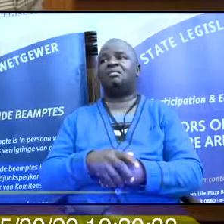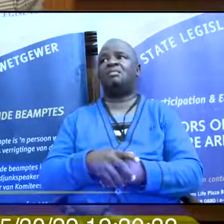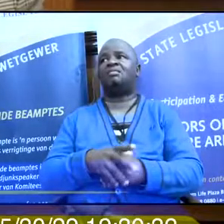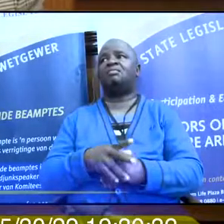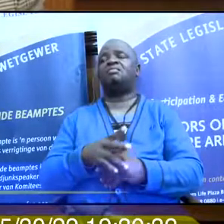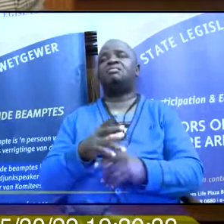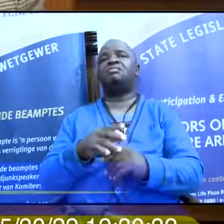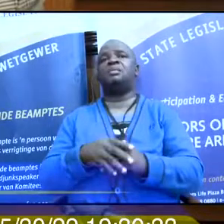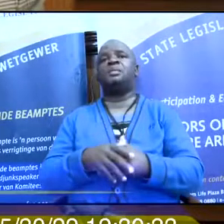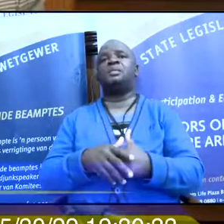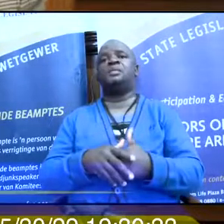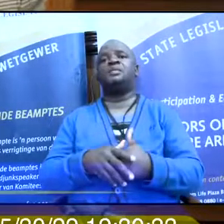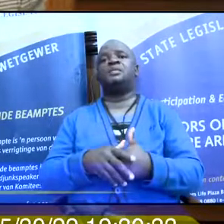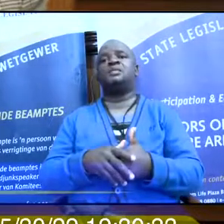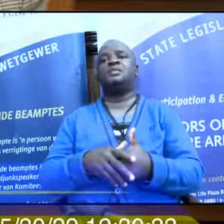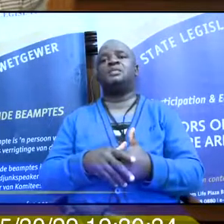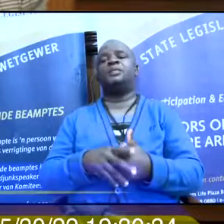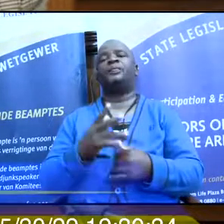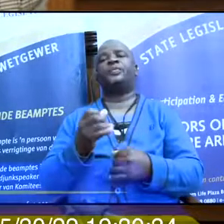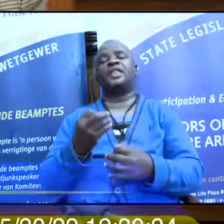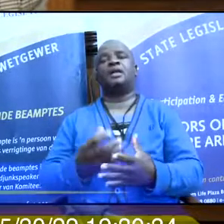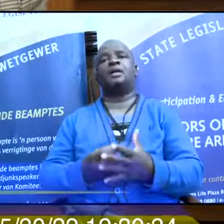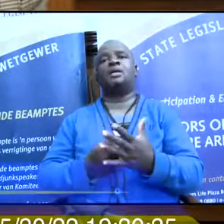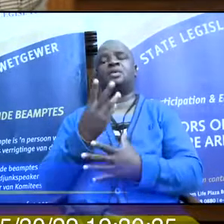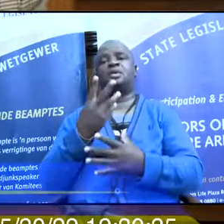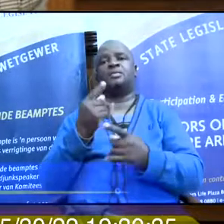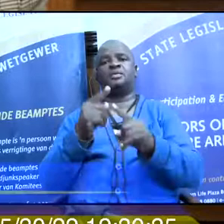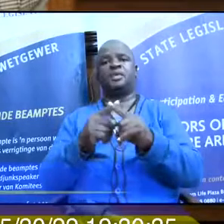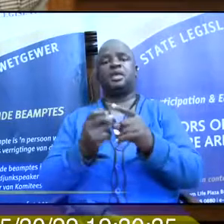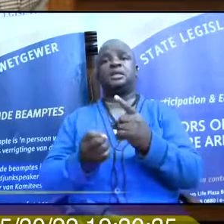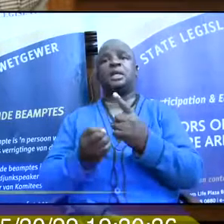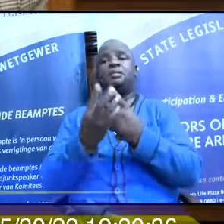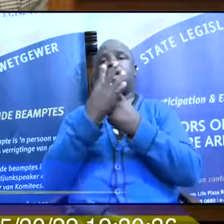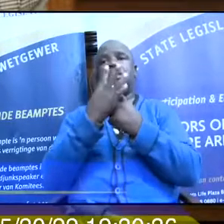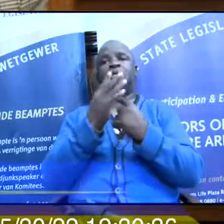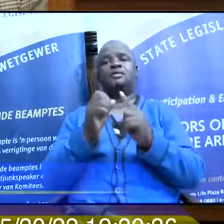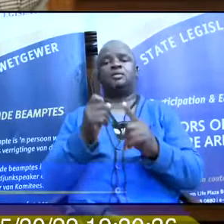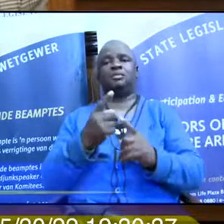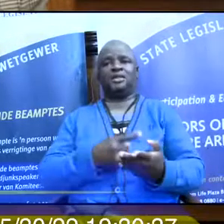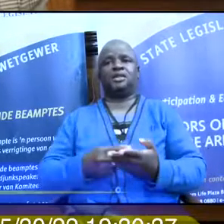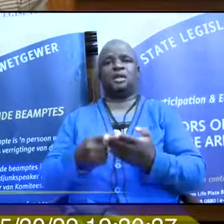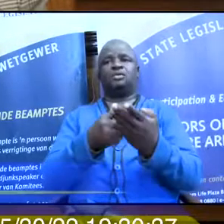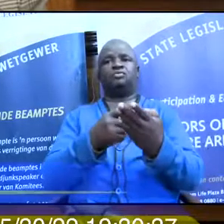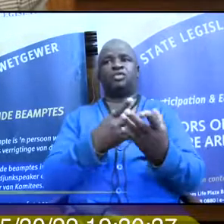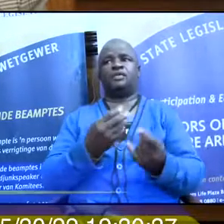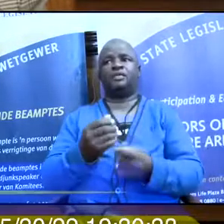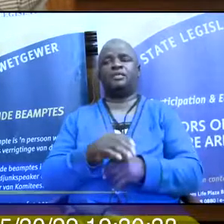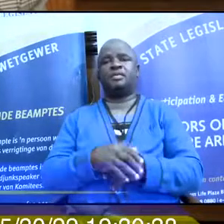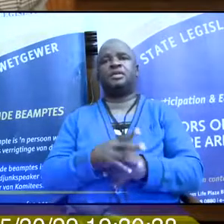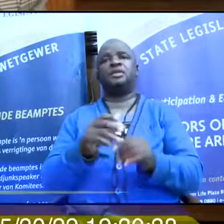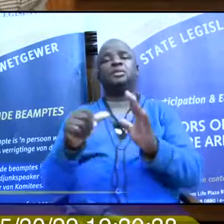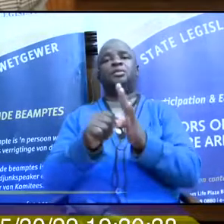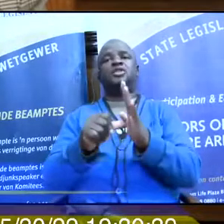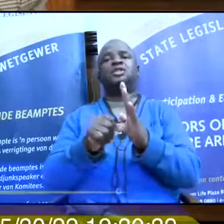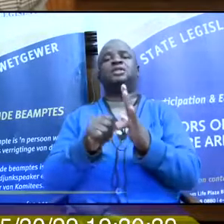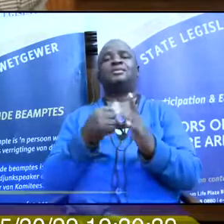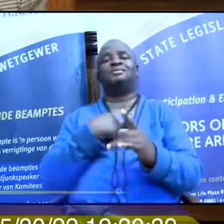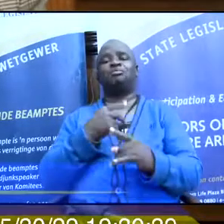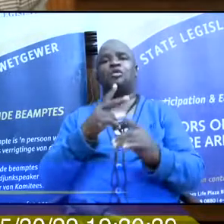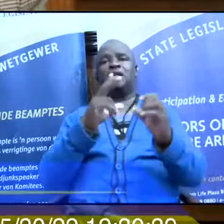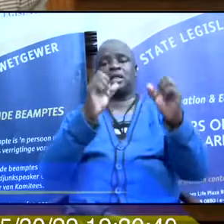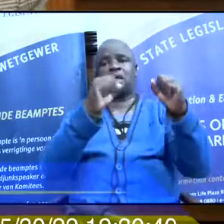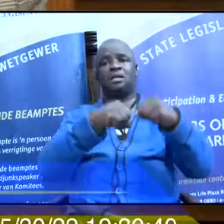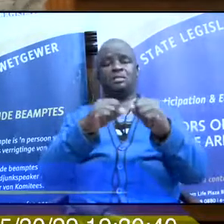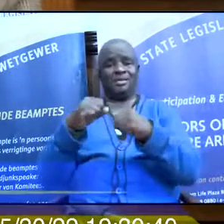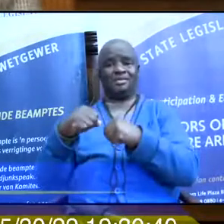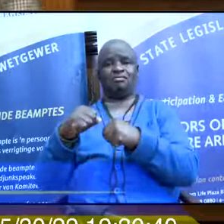outcomes and the impact of our discussion most importantly the feedback on conclusions and way forwards of our